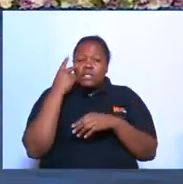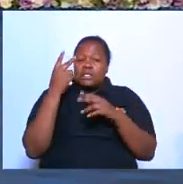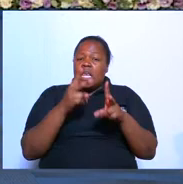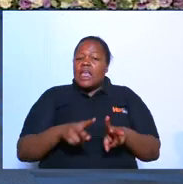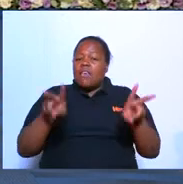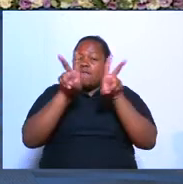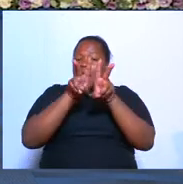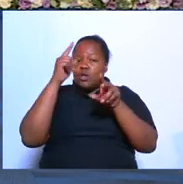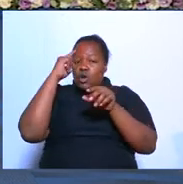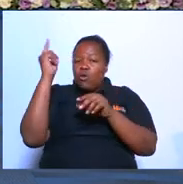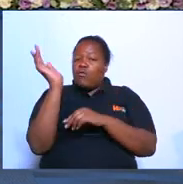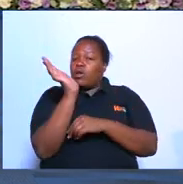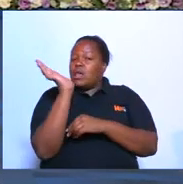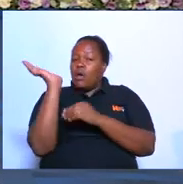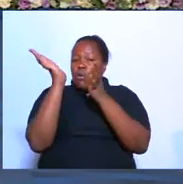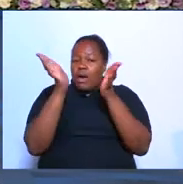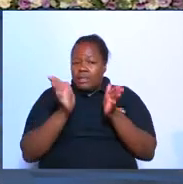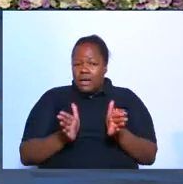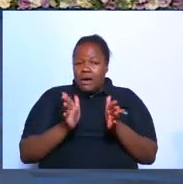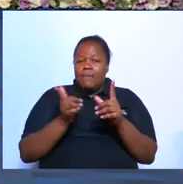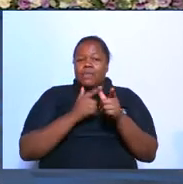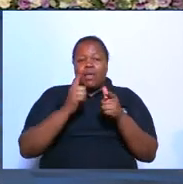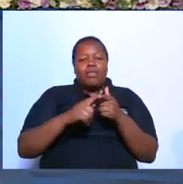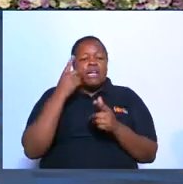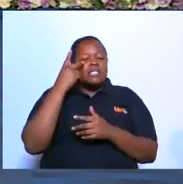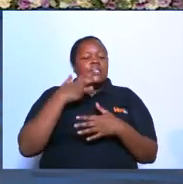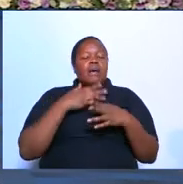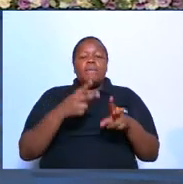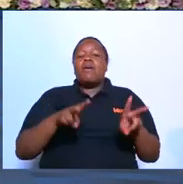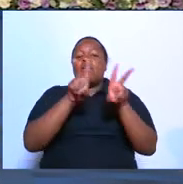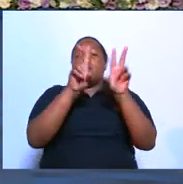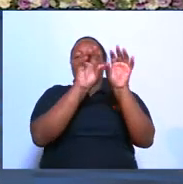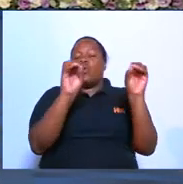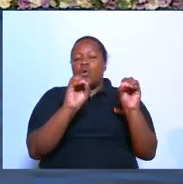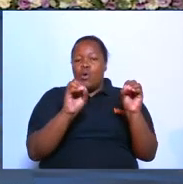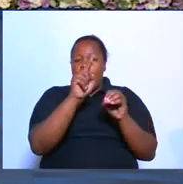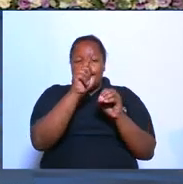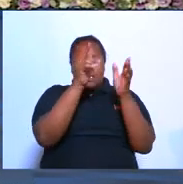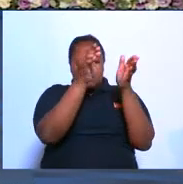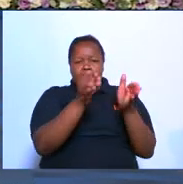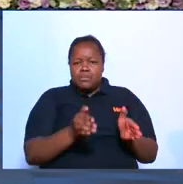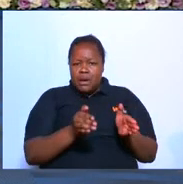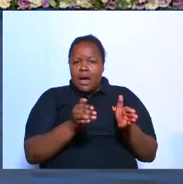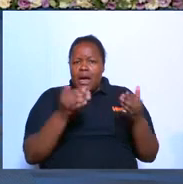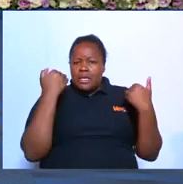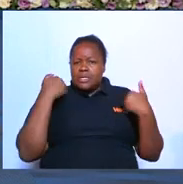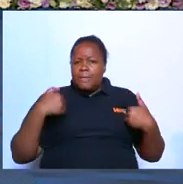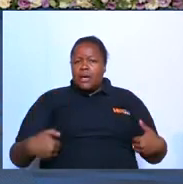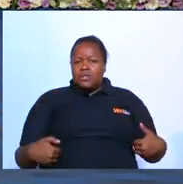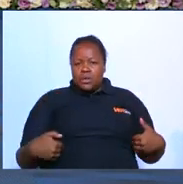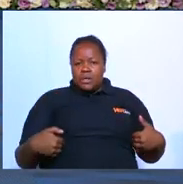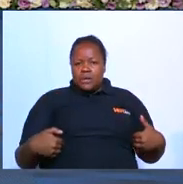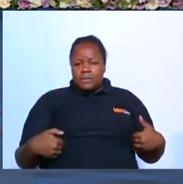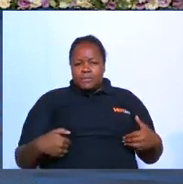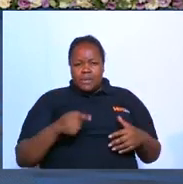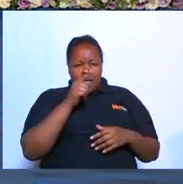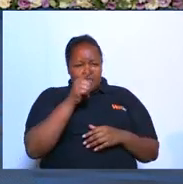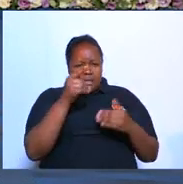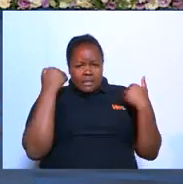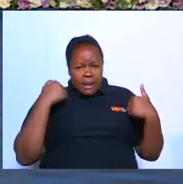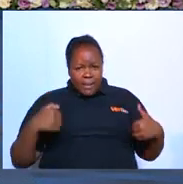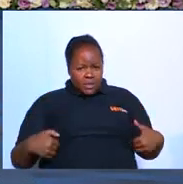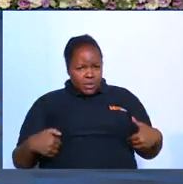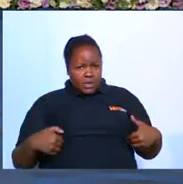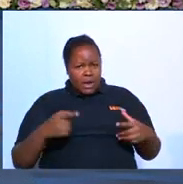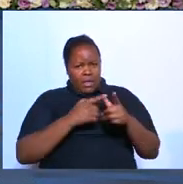waiter then you will never see my value this is a human being Hallelujah this is a human